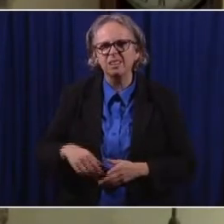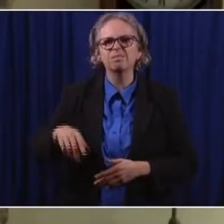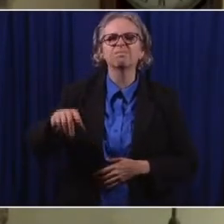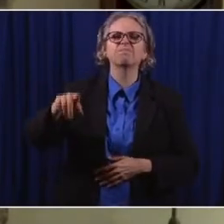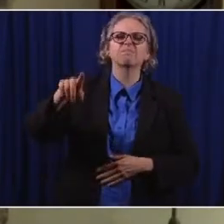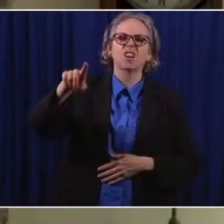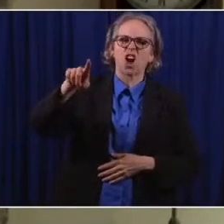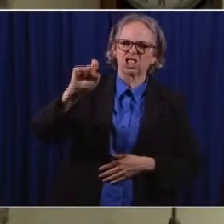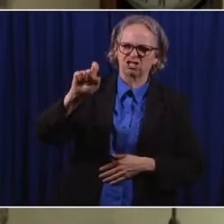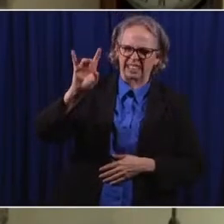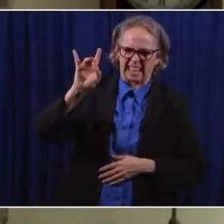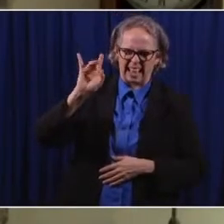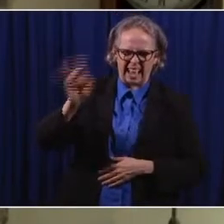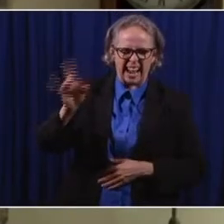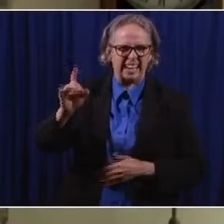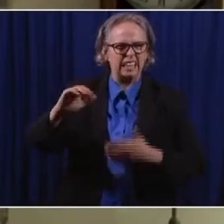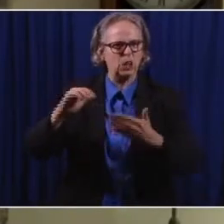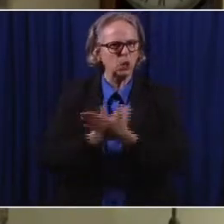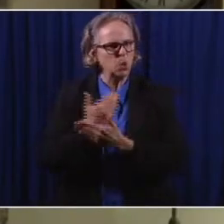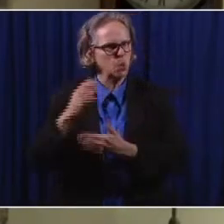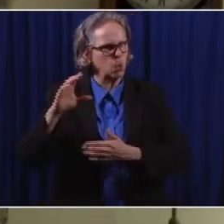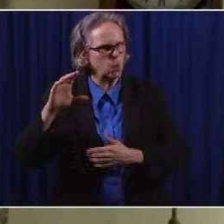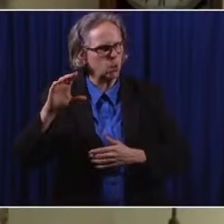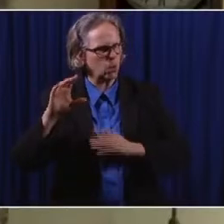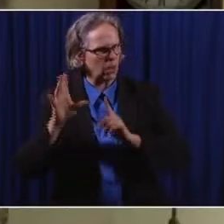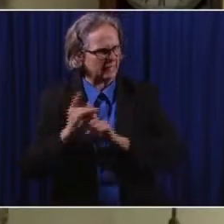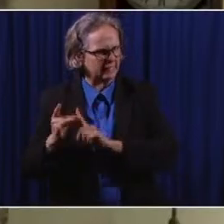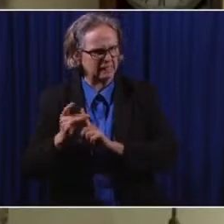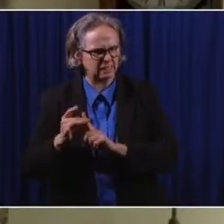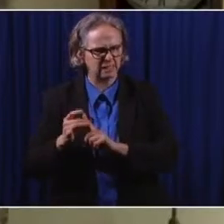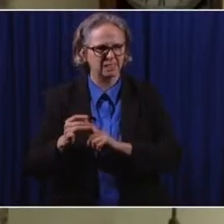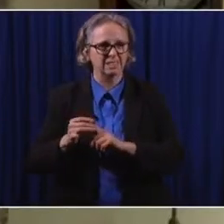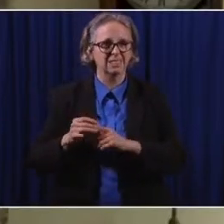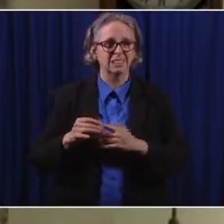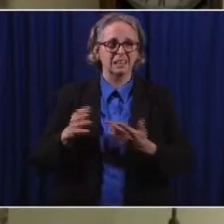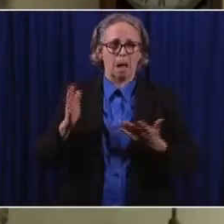cases, 48%, about half, are younger than 30.